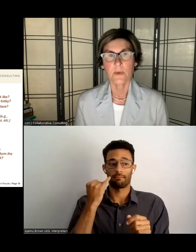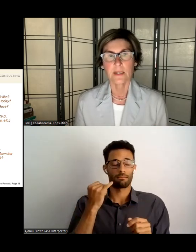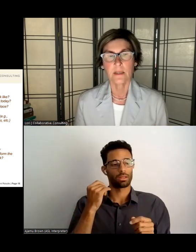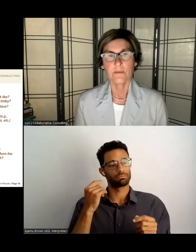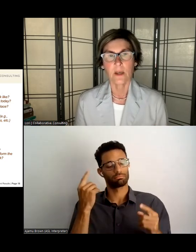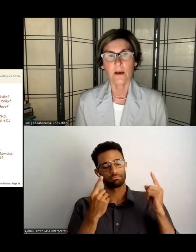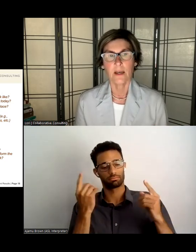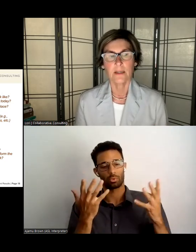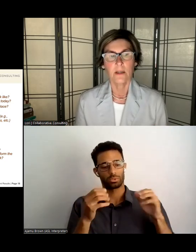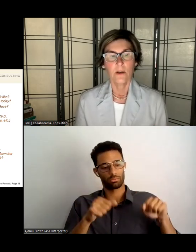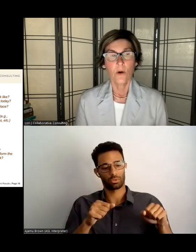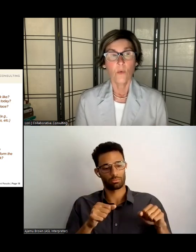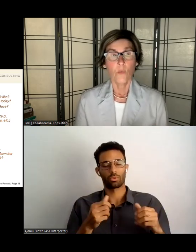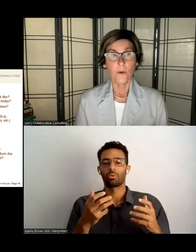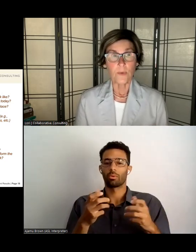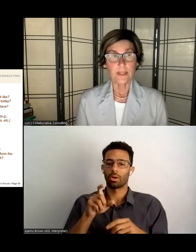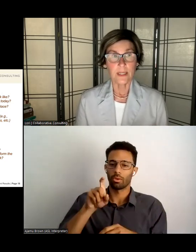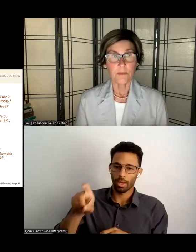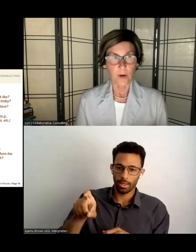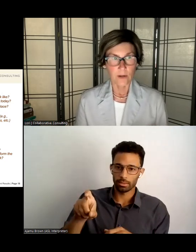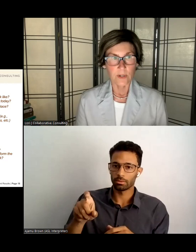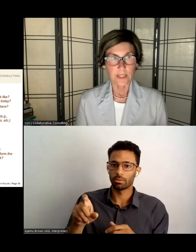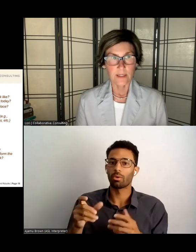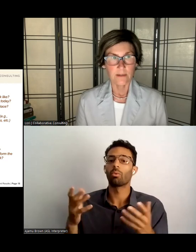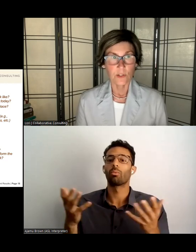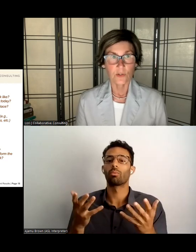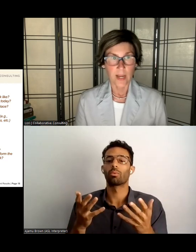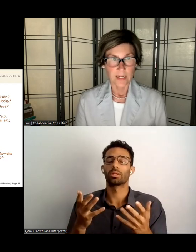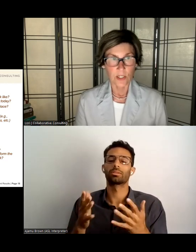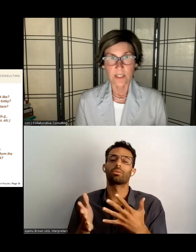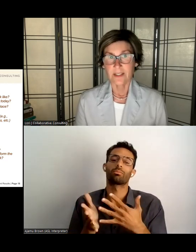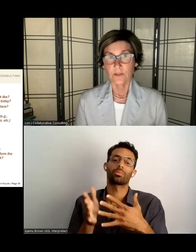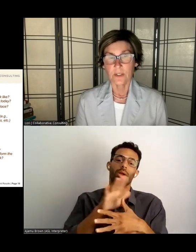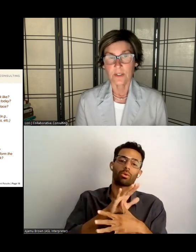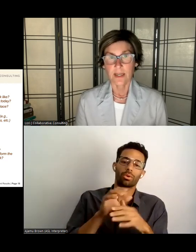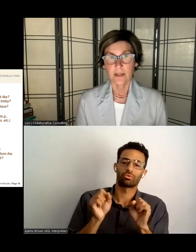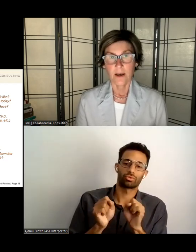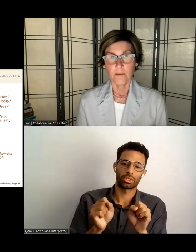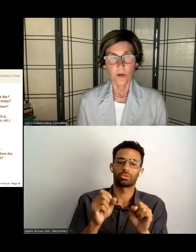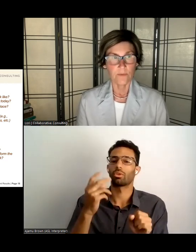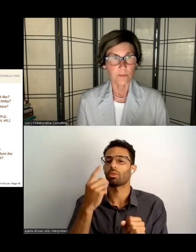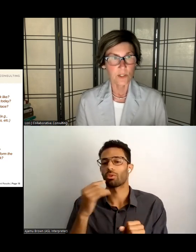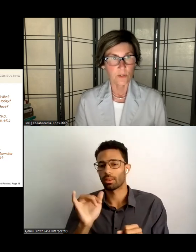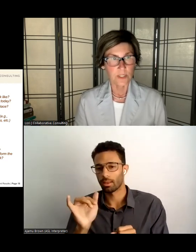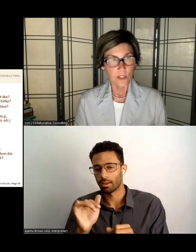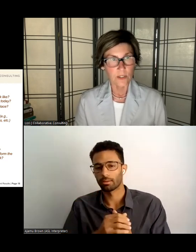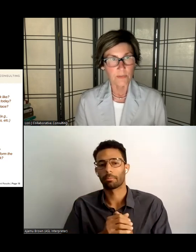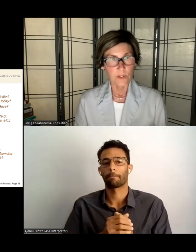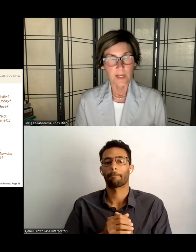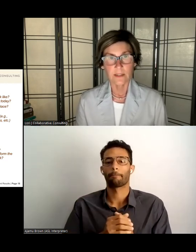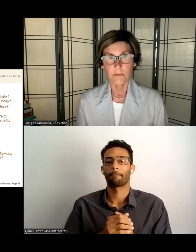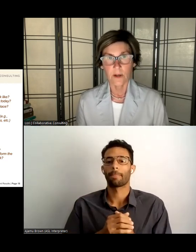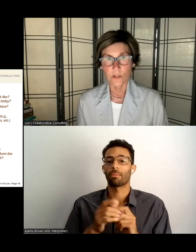stakeholders' perspectives on what would the priority strategies need to look like, both from a